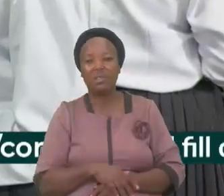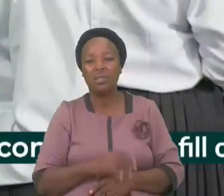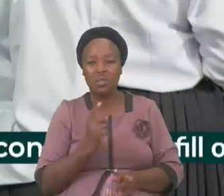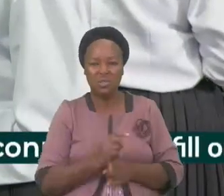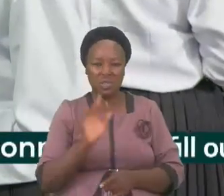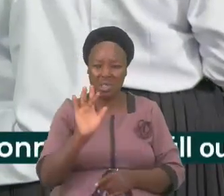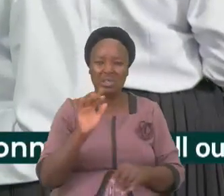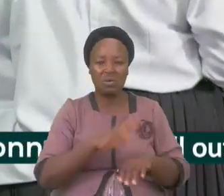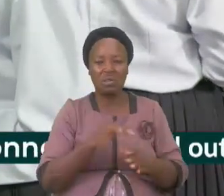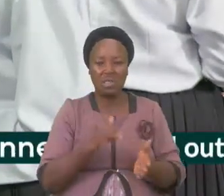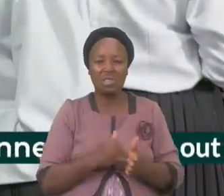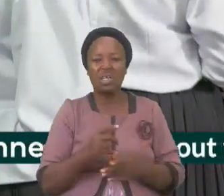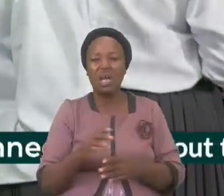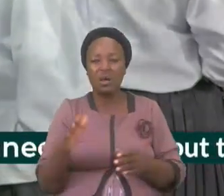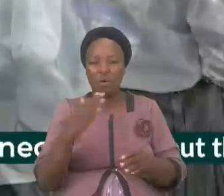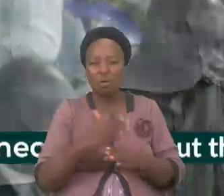there.